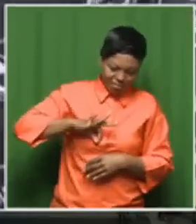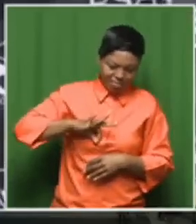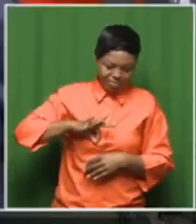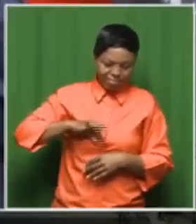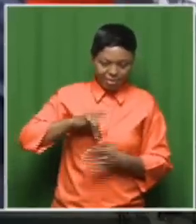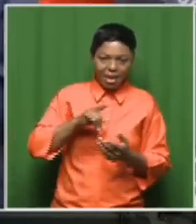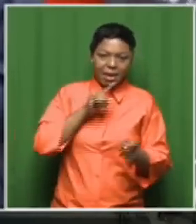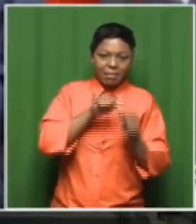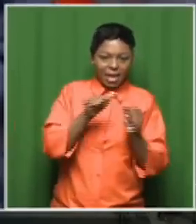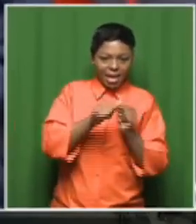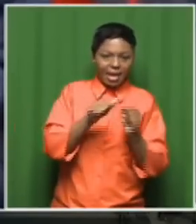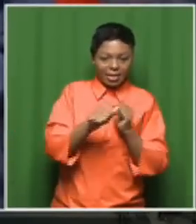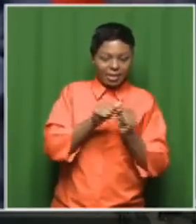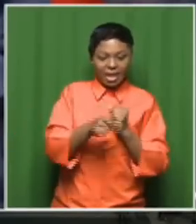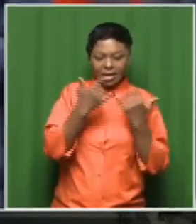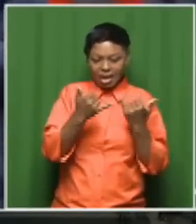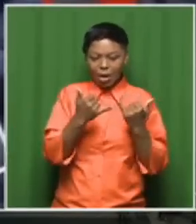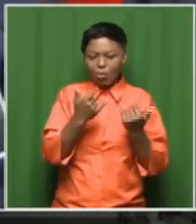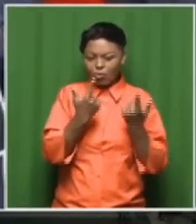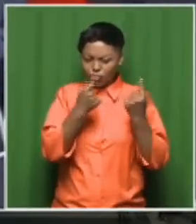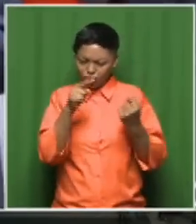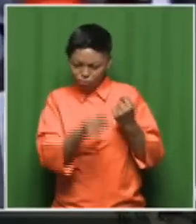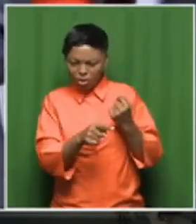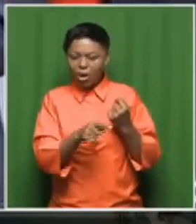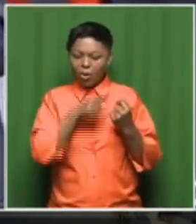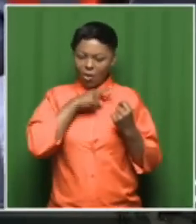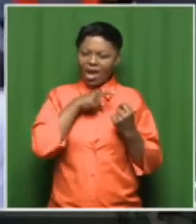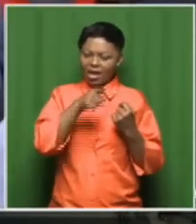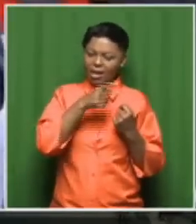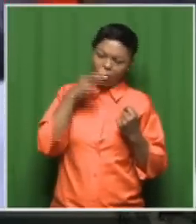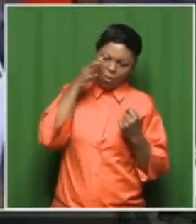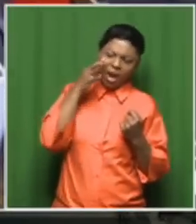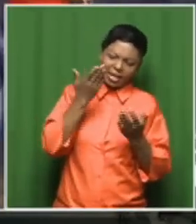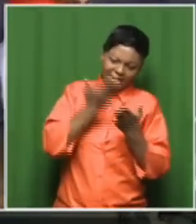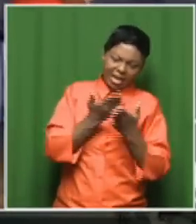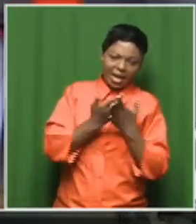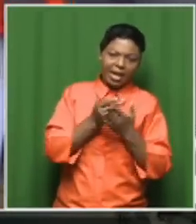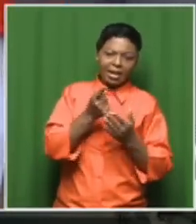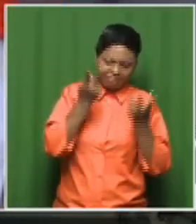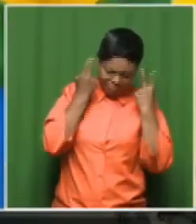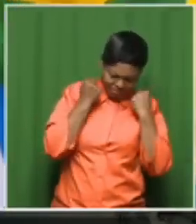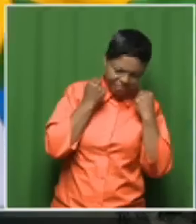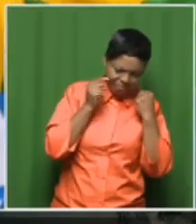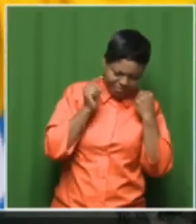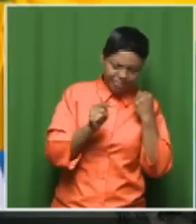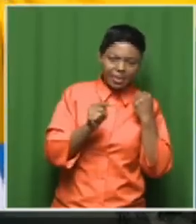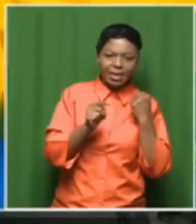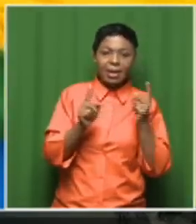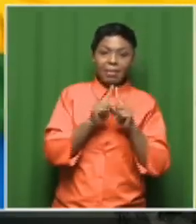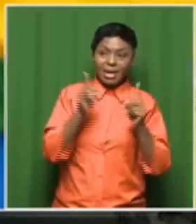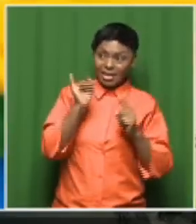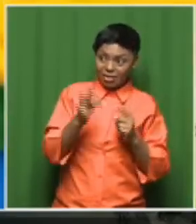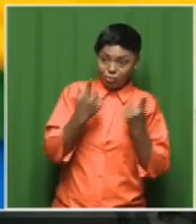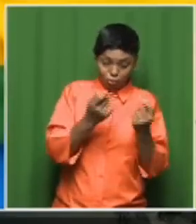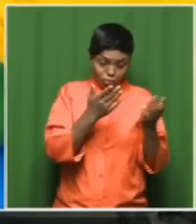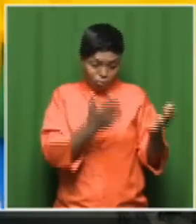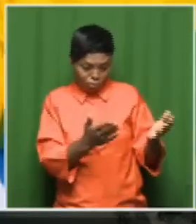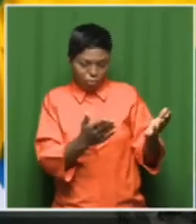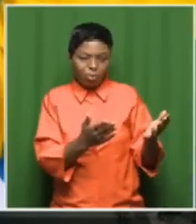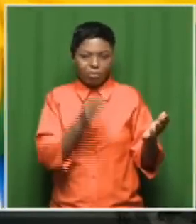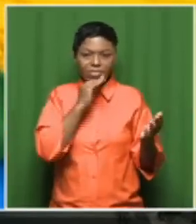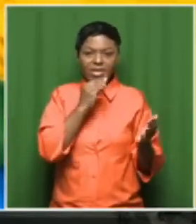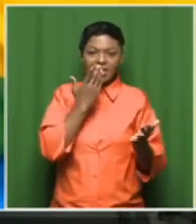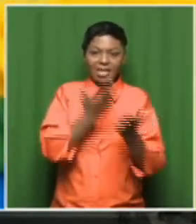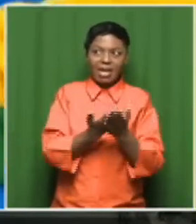quiet. That's not going to happen. We're going to end up with islands of extreme affluence, if this is the case. It's a dystopian